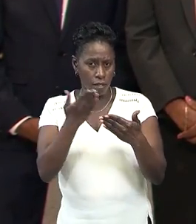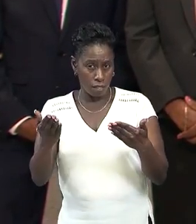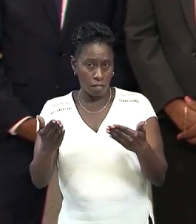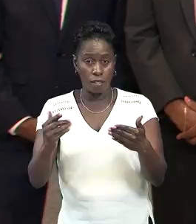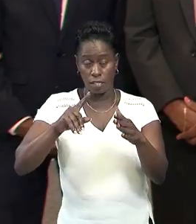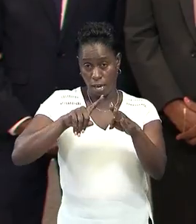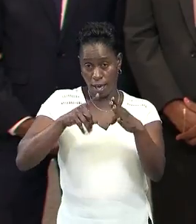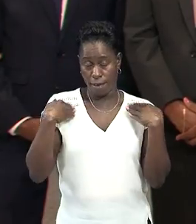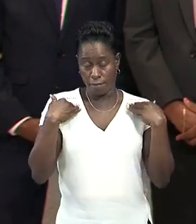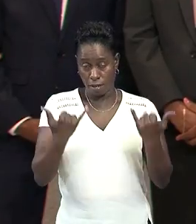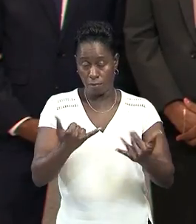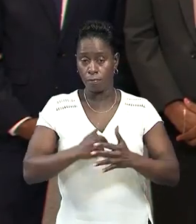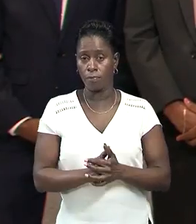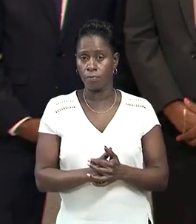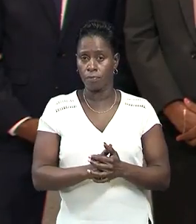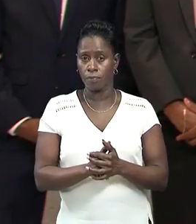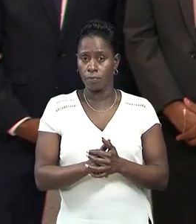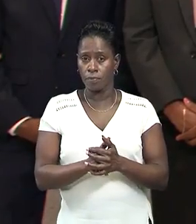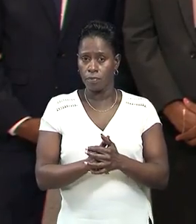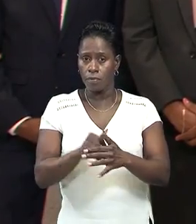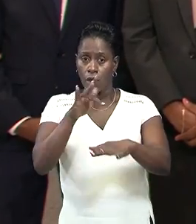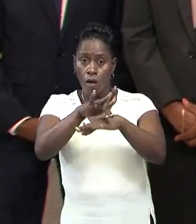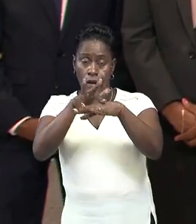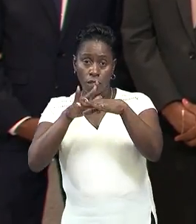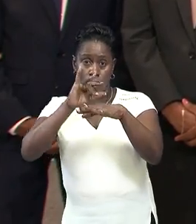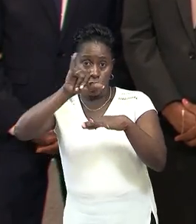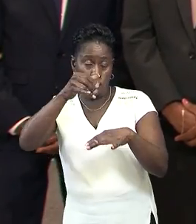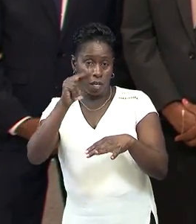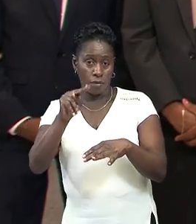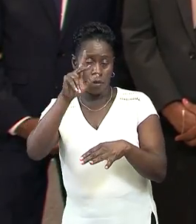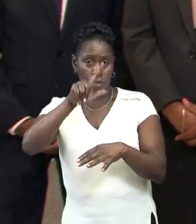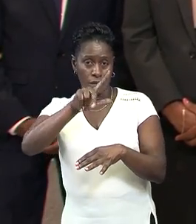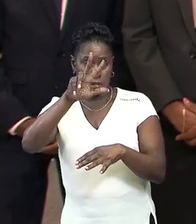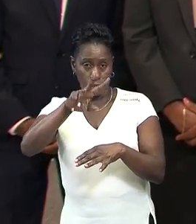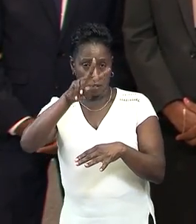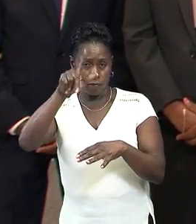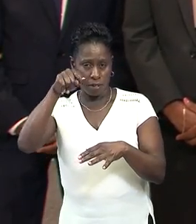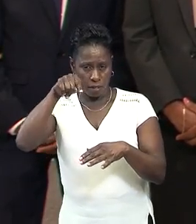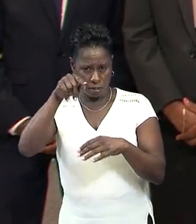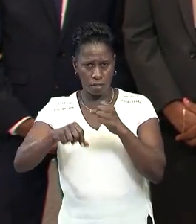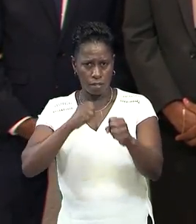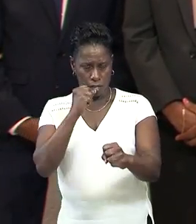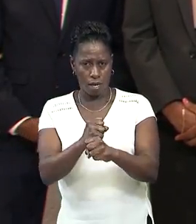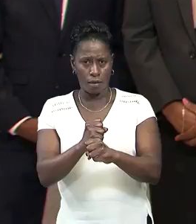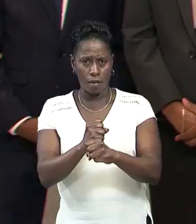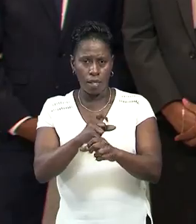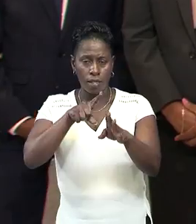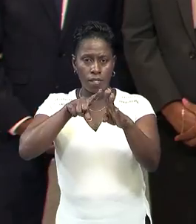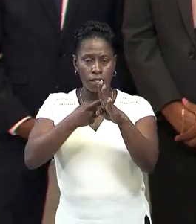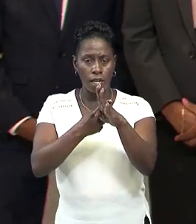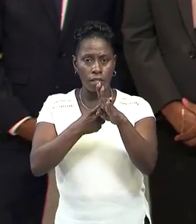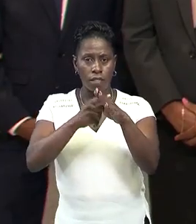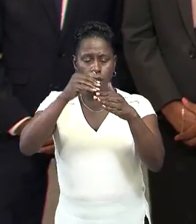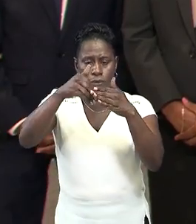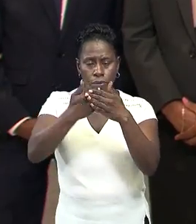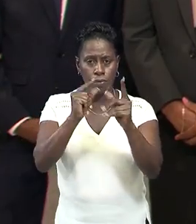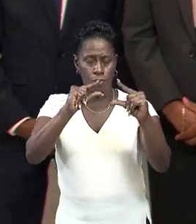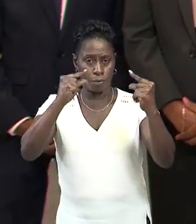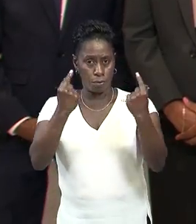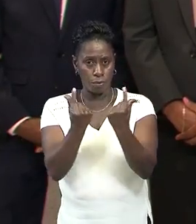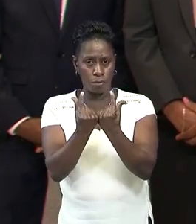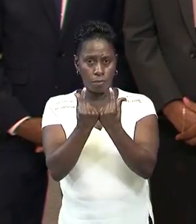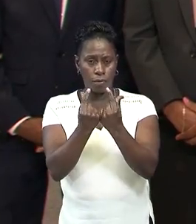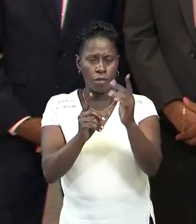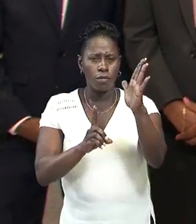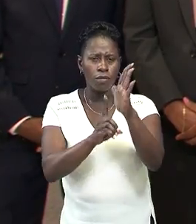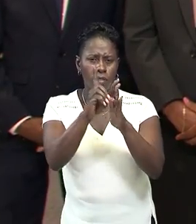been initiated. As early as January 31st, 2020, we activated the National Health Security Committee